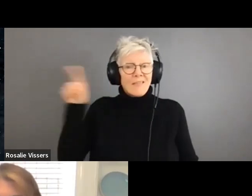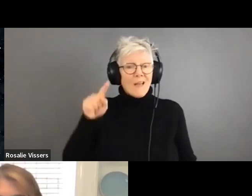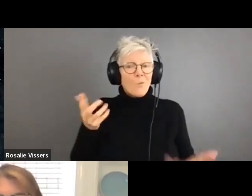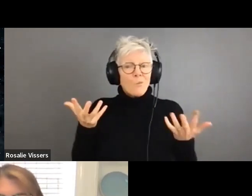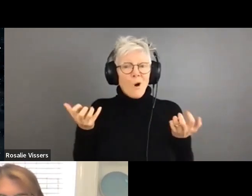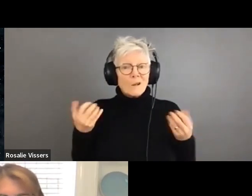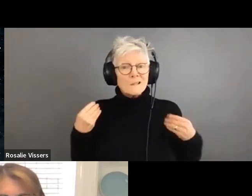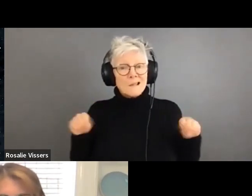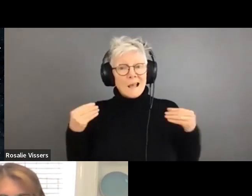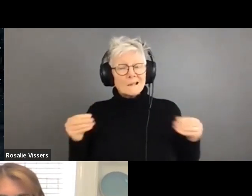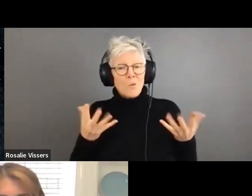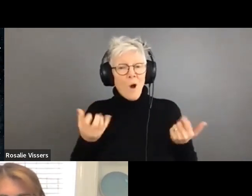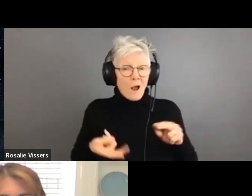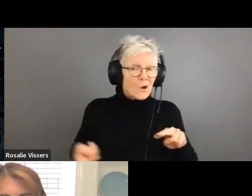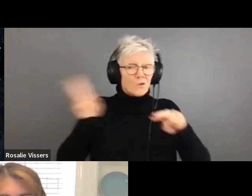convert sales.